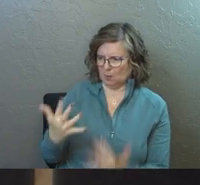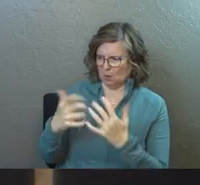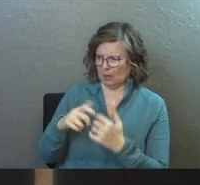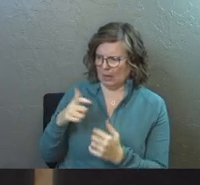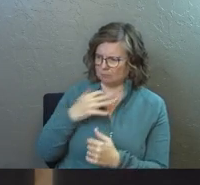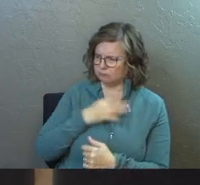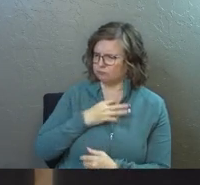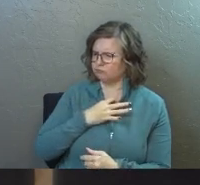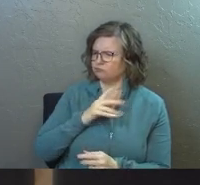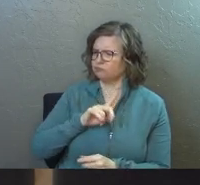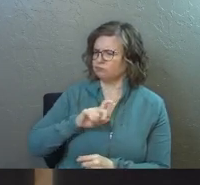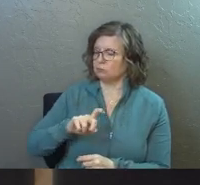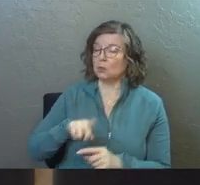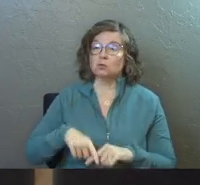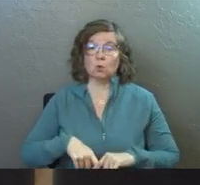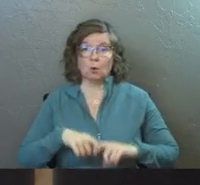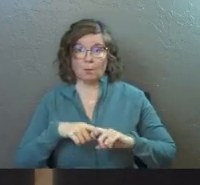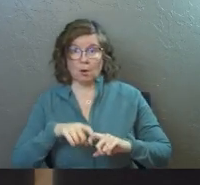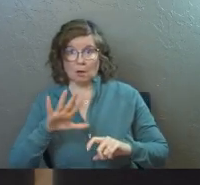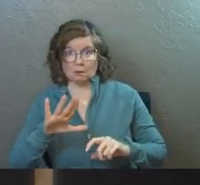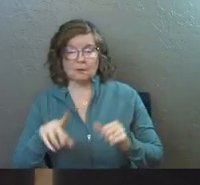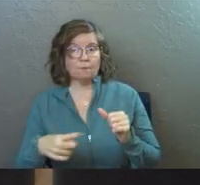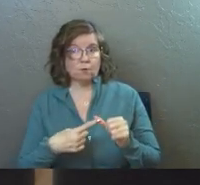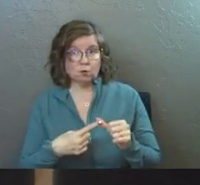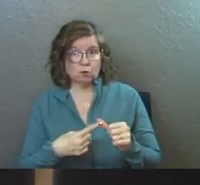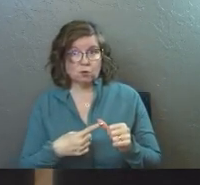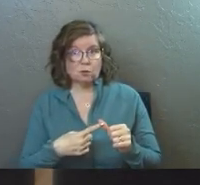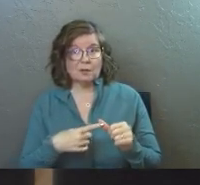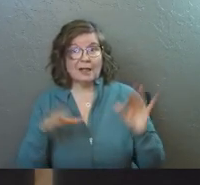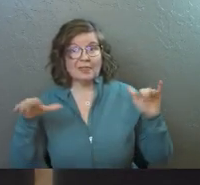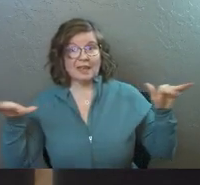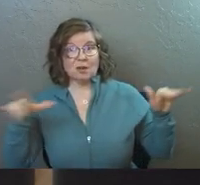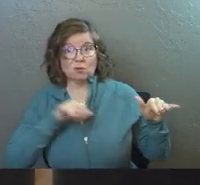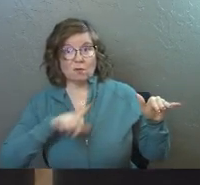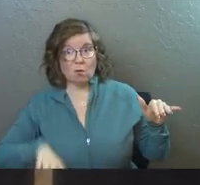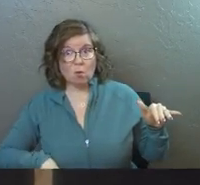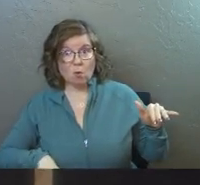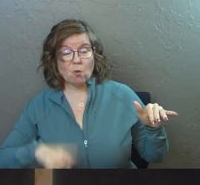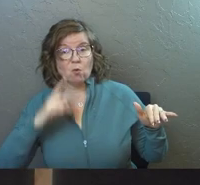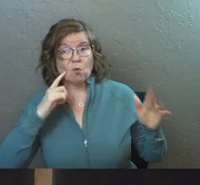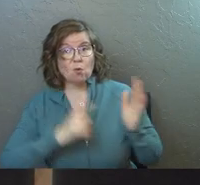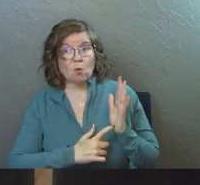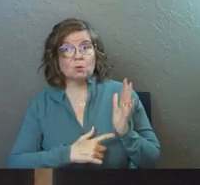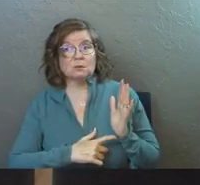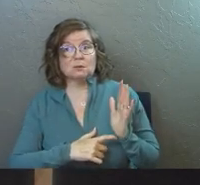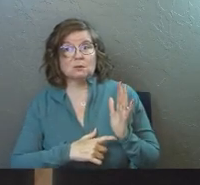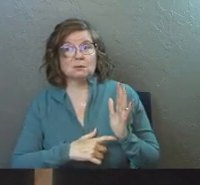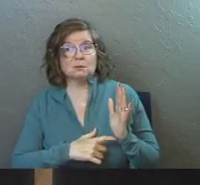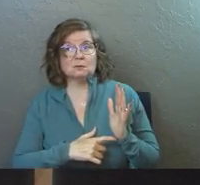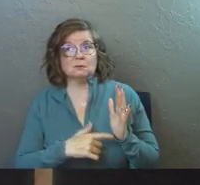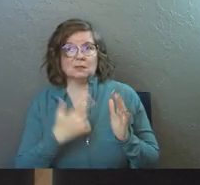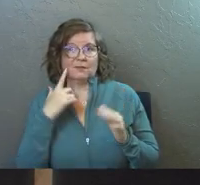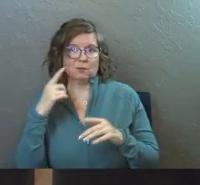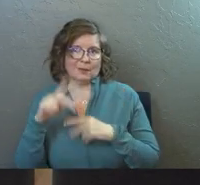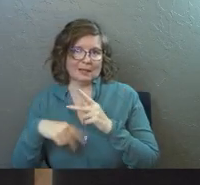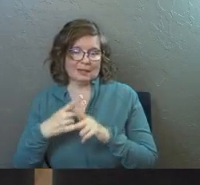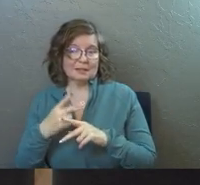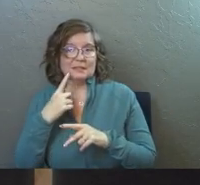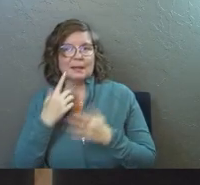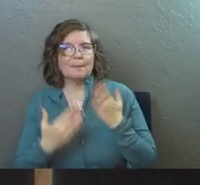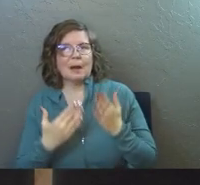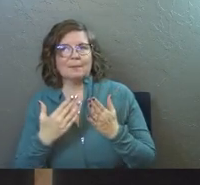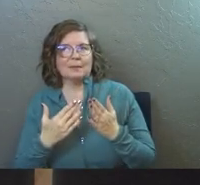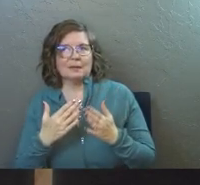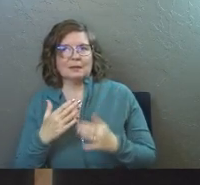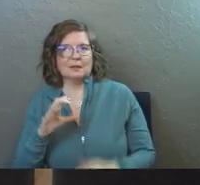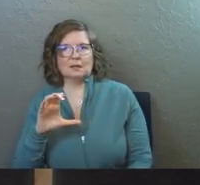must go see it. Just pause there really quick. Number one, the angel of the Lord, if you get into this kind of stuff, this is